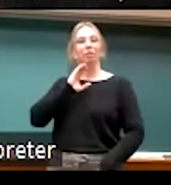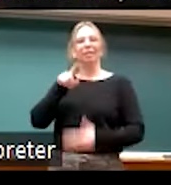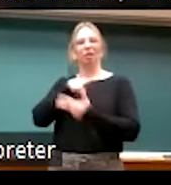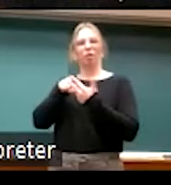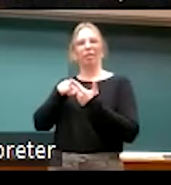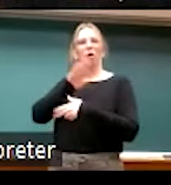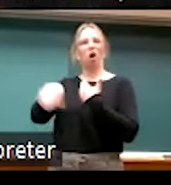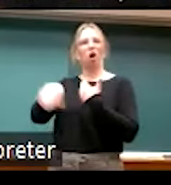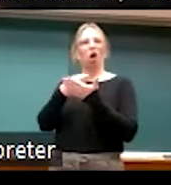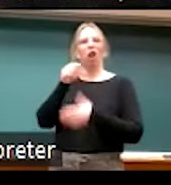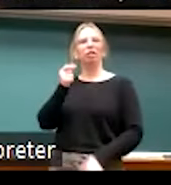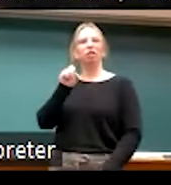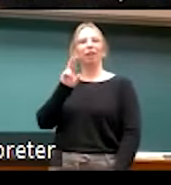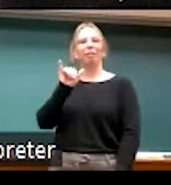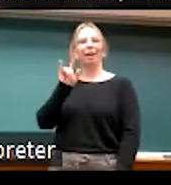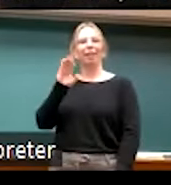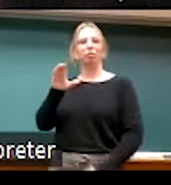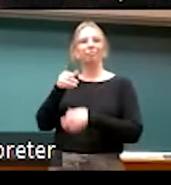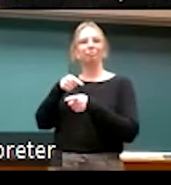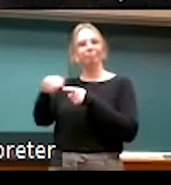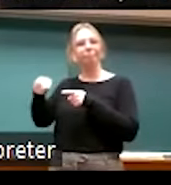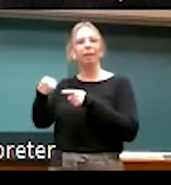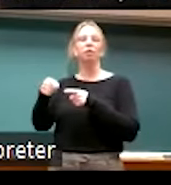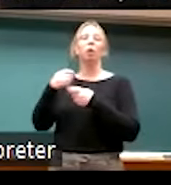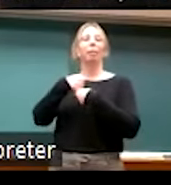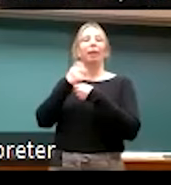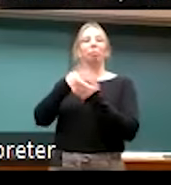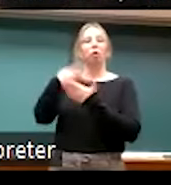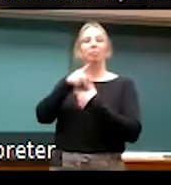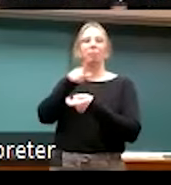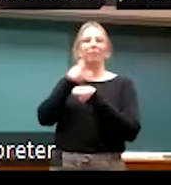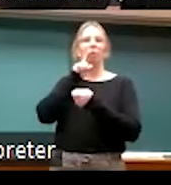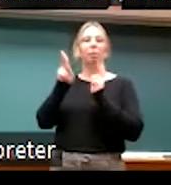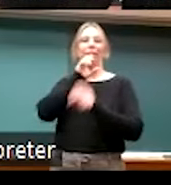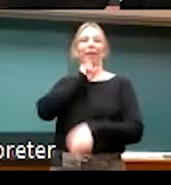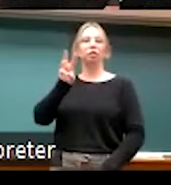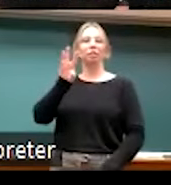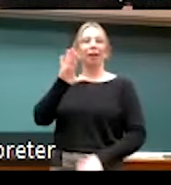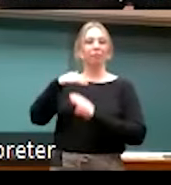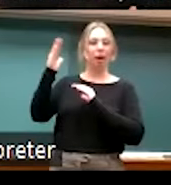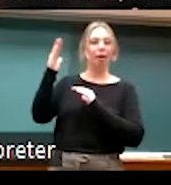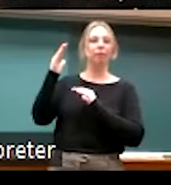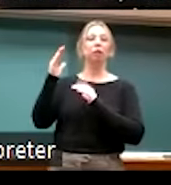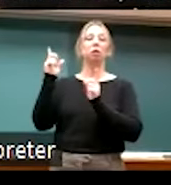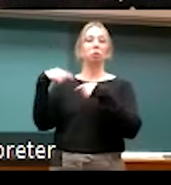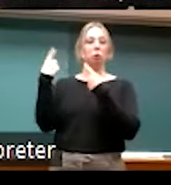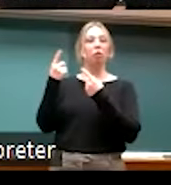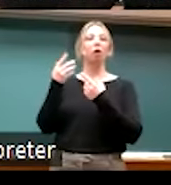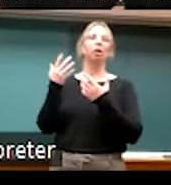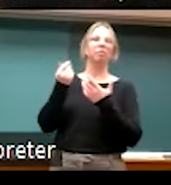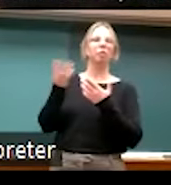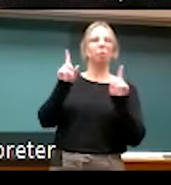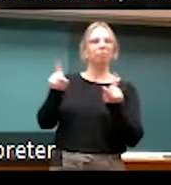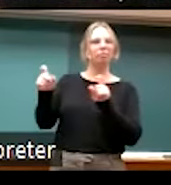they created a mood lifters program specifically for age 65 and above. Several pilots so far with very good results. And there are